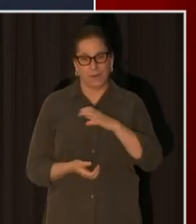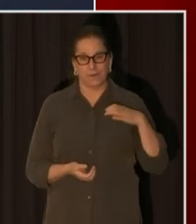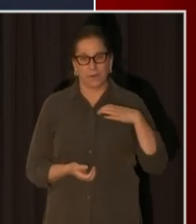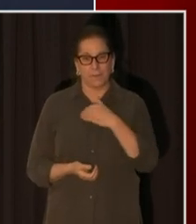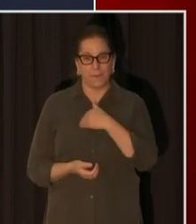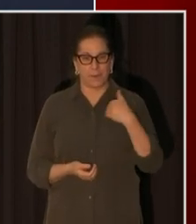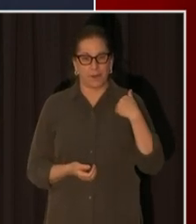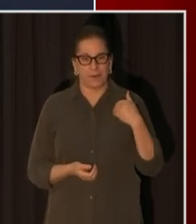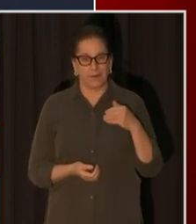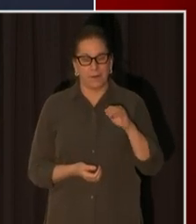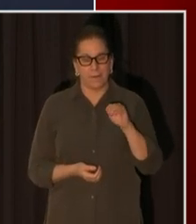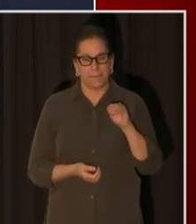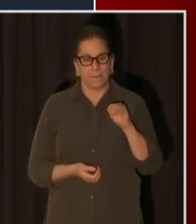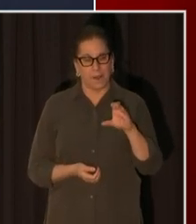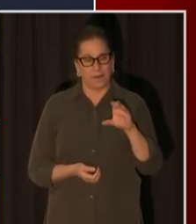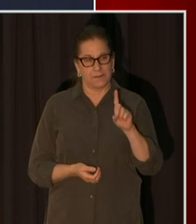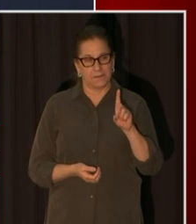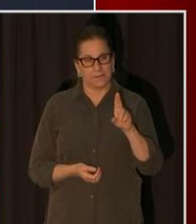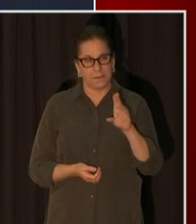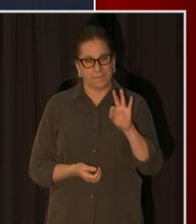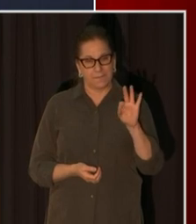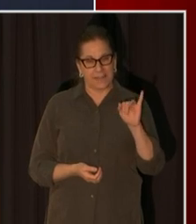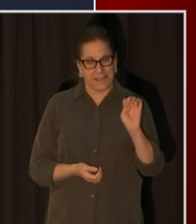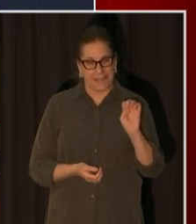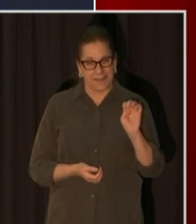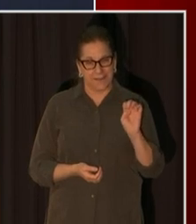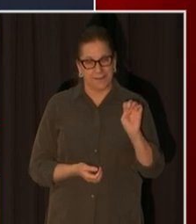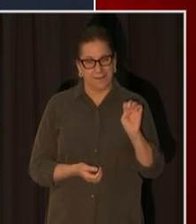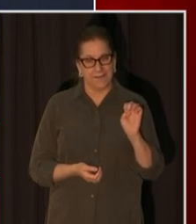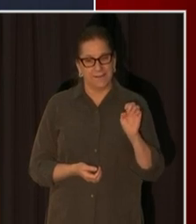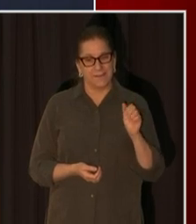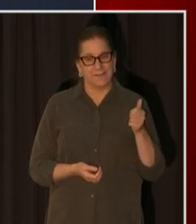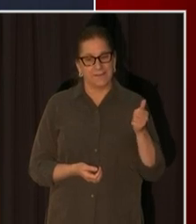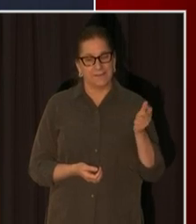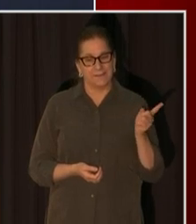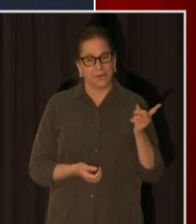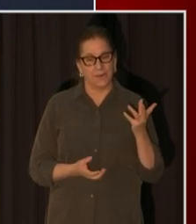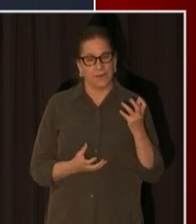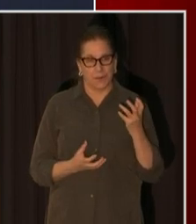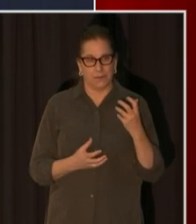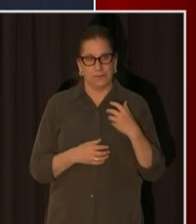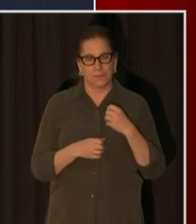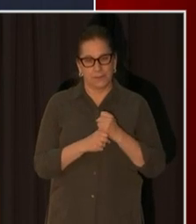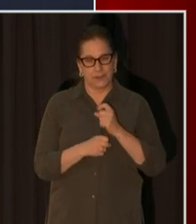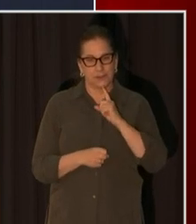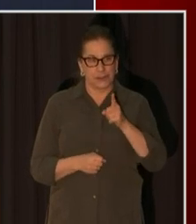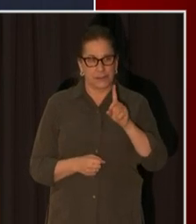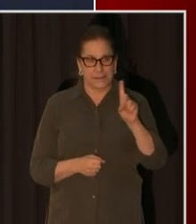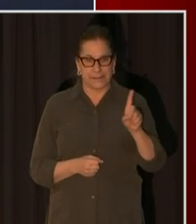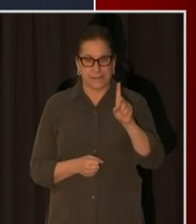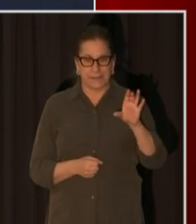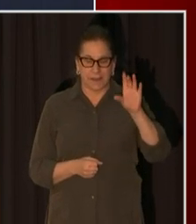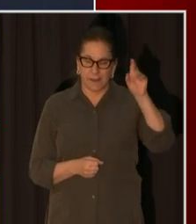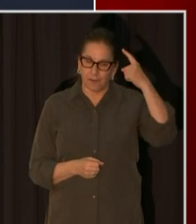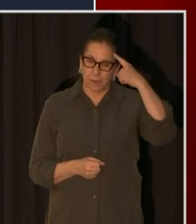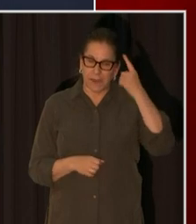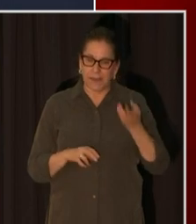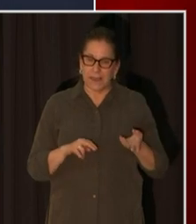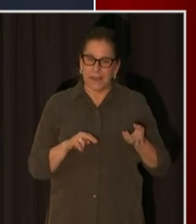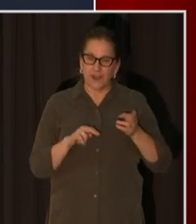outlines specifically those examples. So I will list all of an example of a best